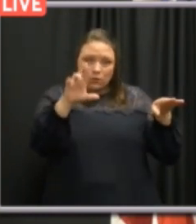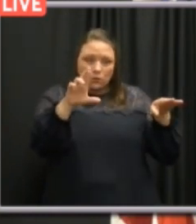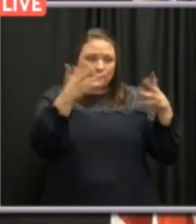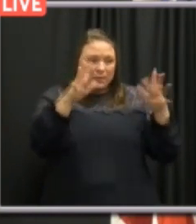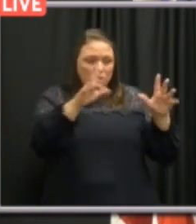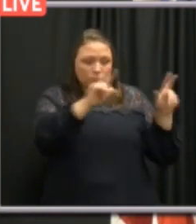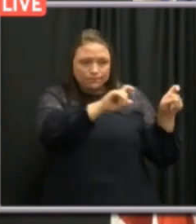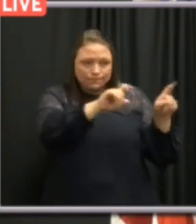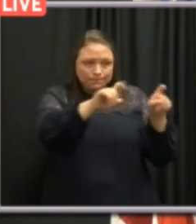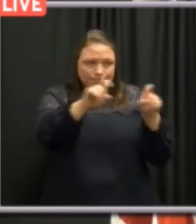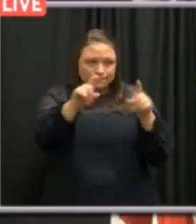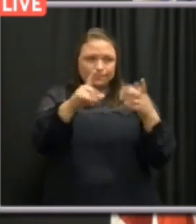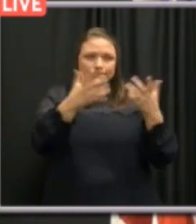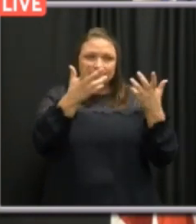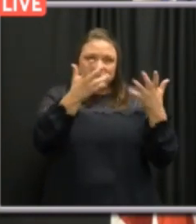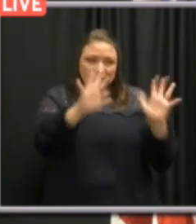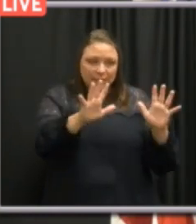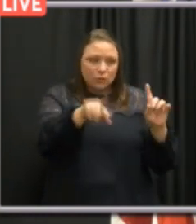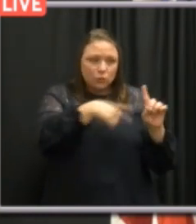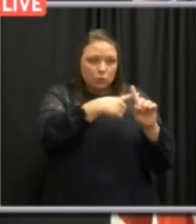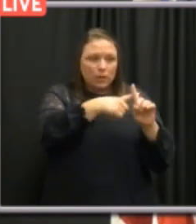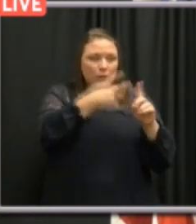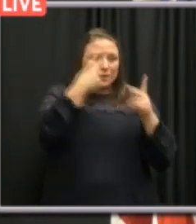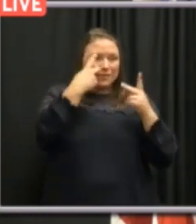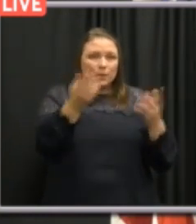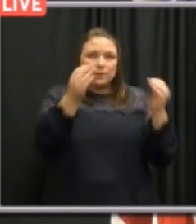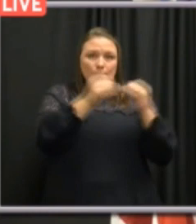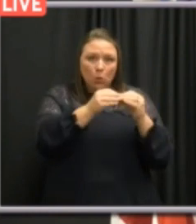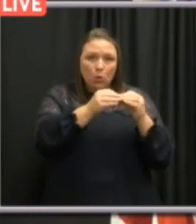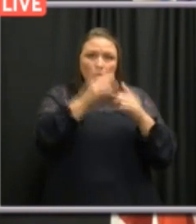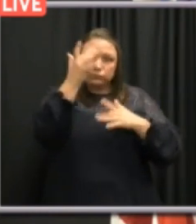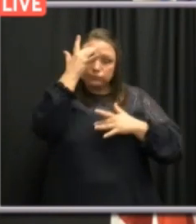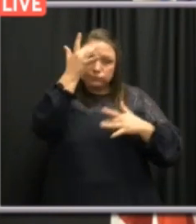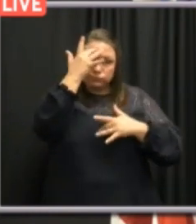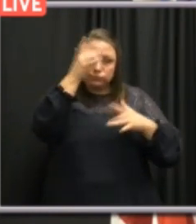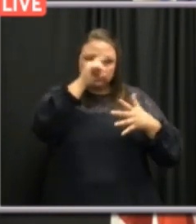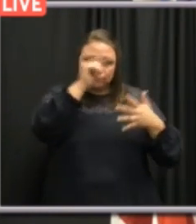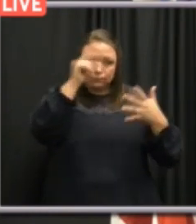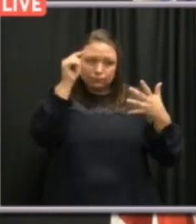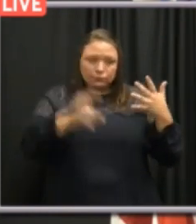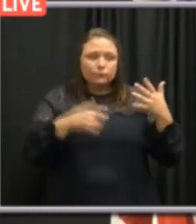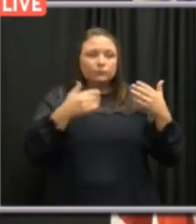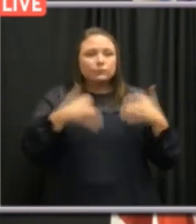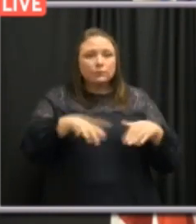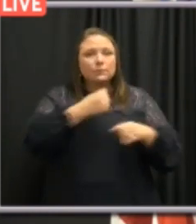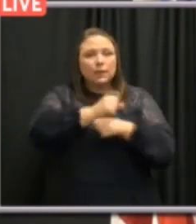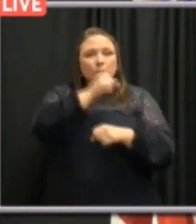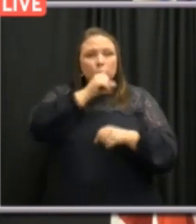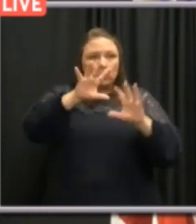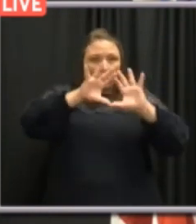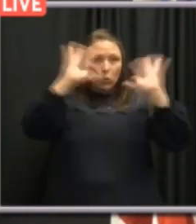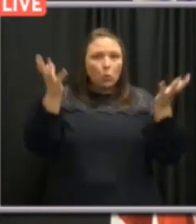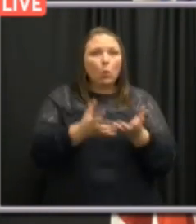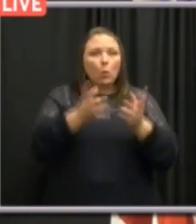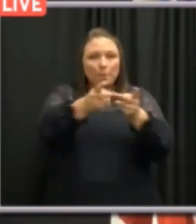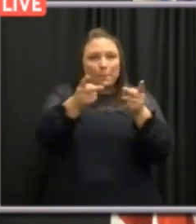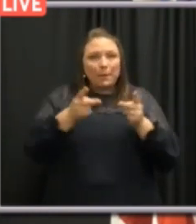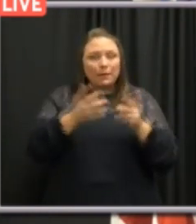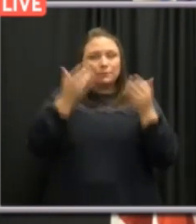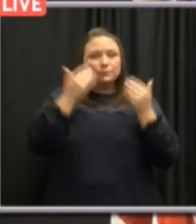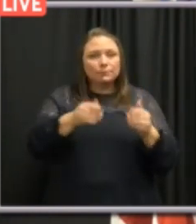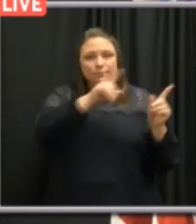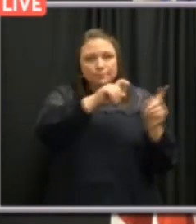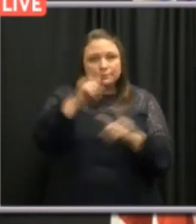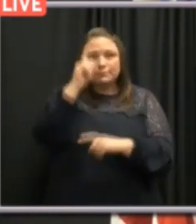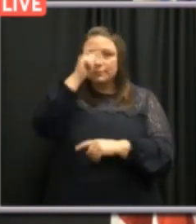tested. Once we got more tests back, we assured that there would be testing throughout the entire facility, and now